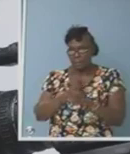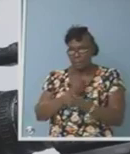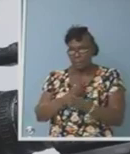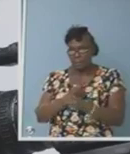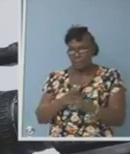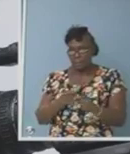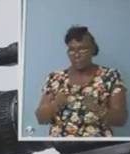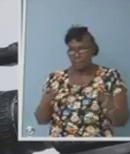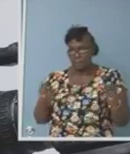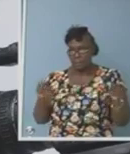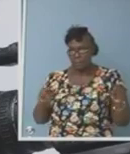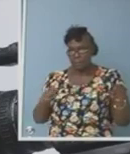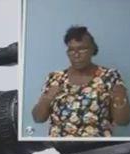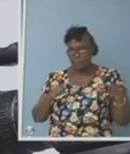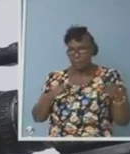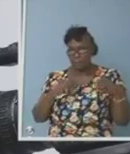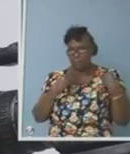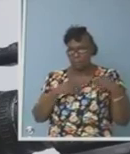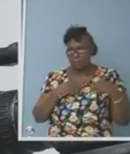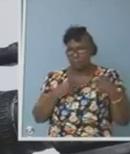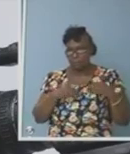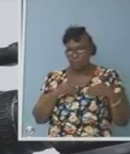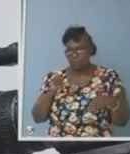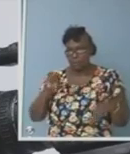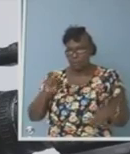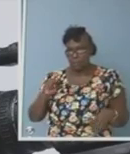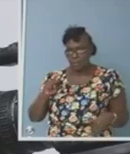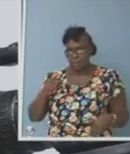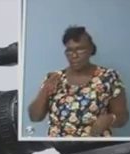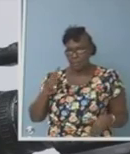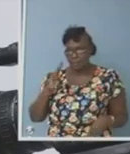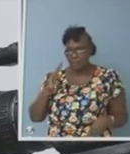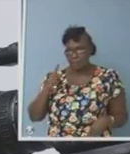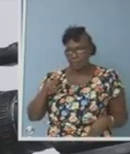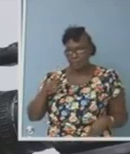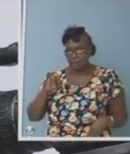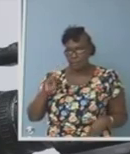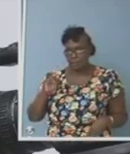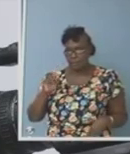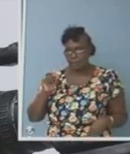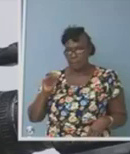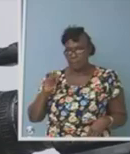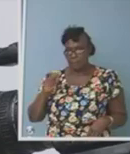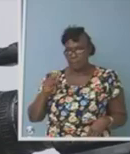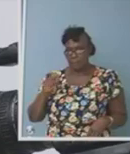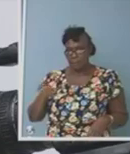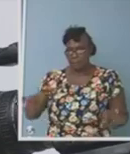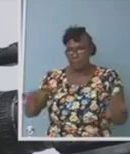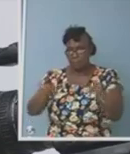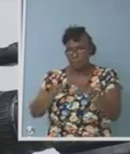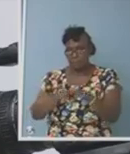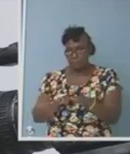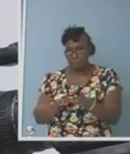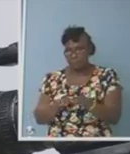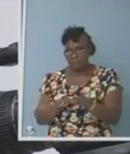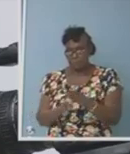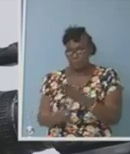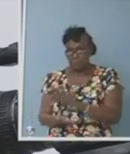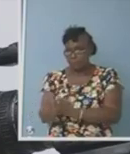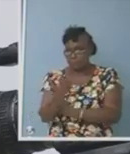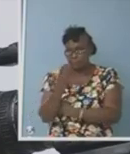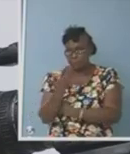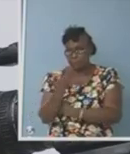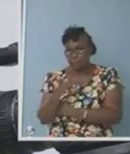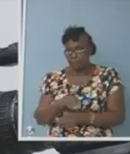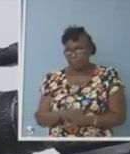from the authorities as to how they can protect their staff. Have you all held any